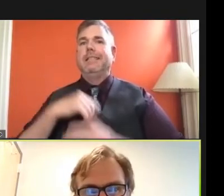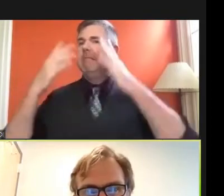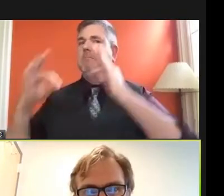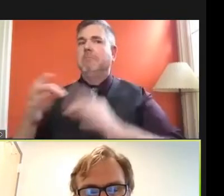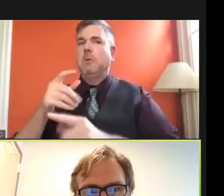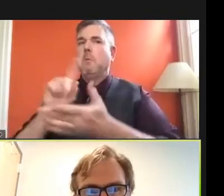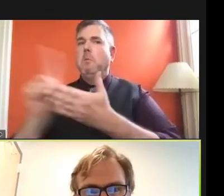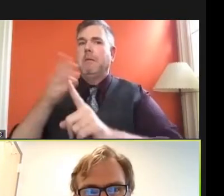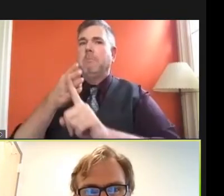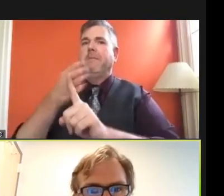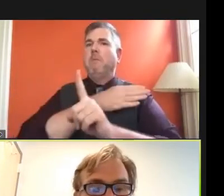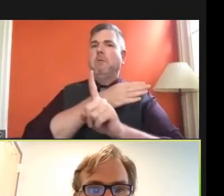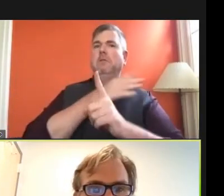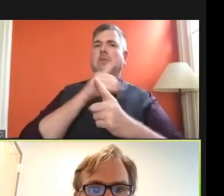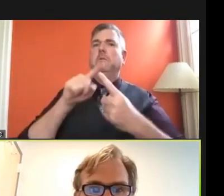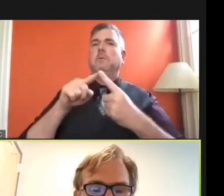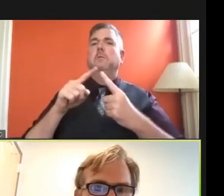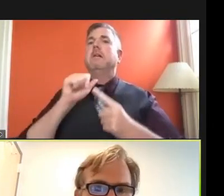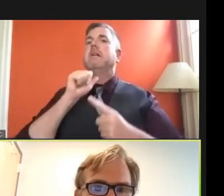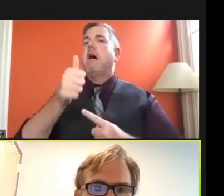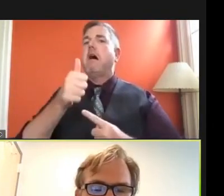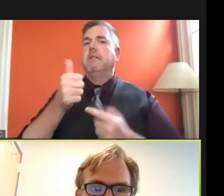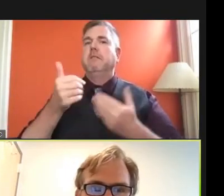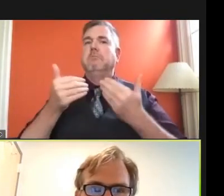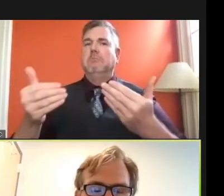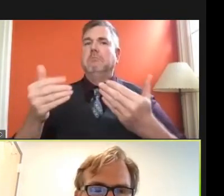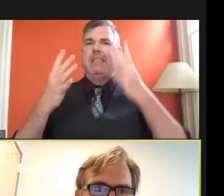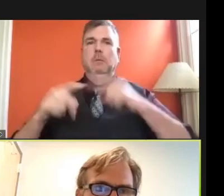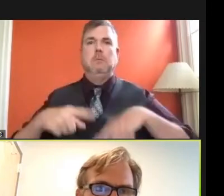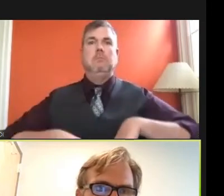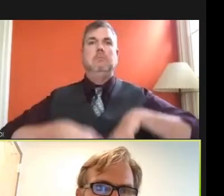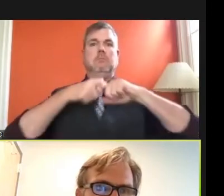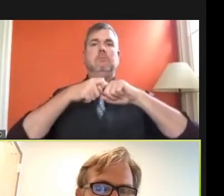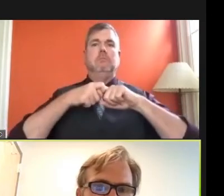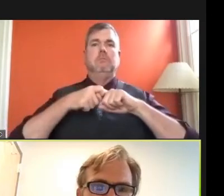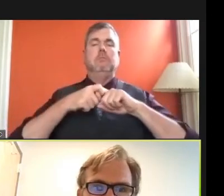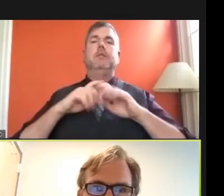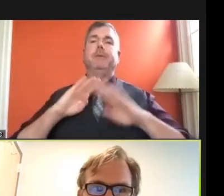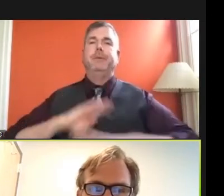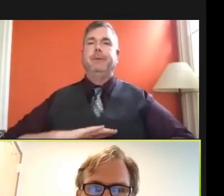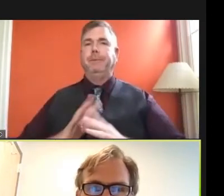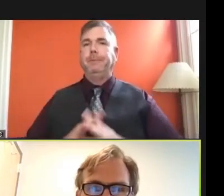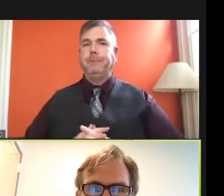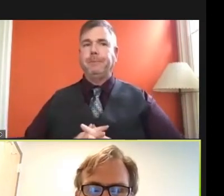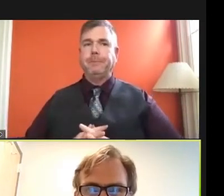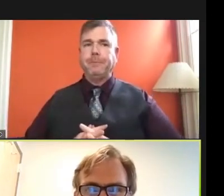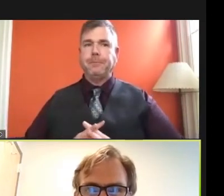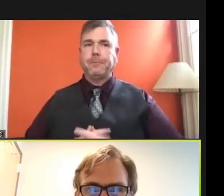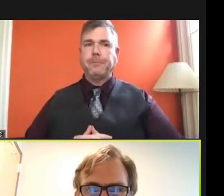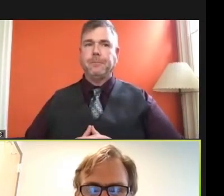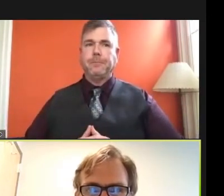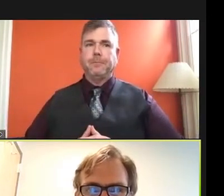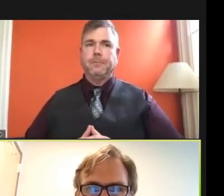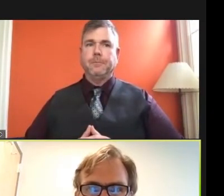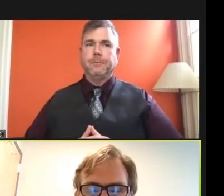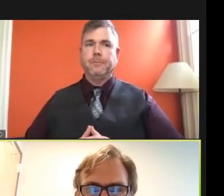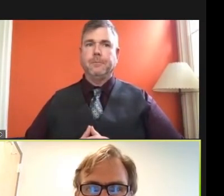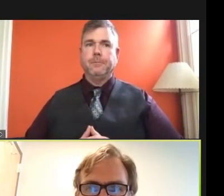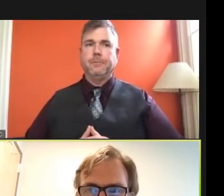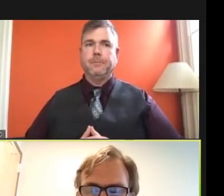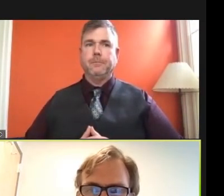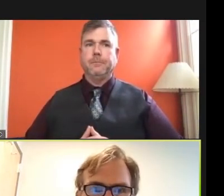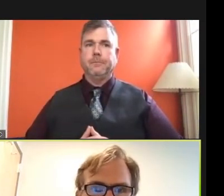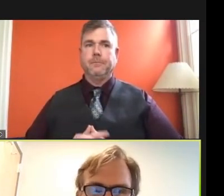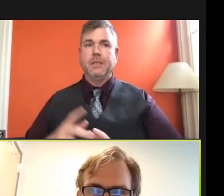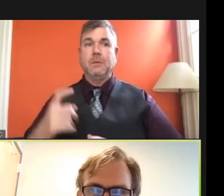be needing to engage in together as we move forward with this. And I hope with the data that I've shared with you in terms of